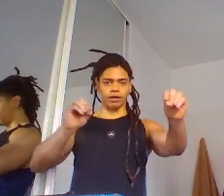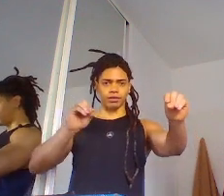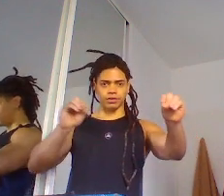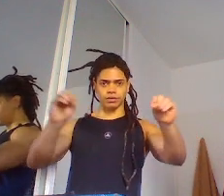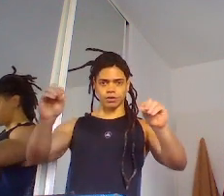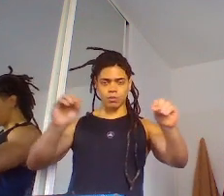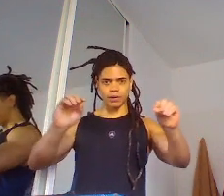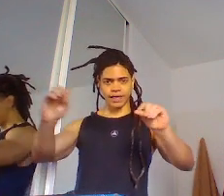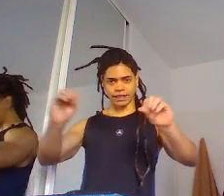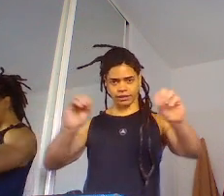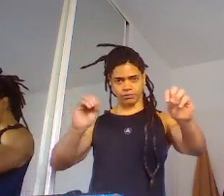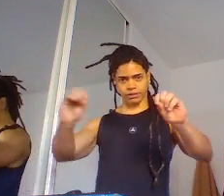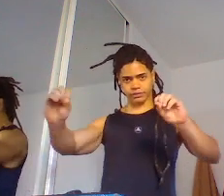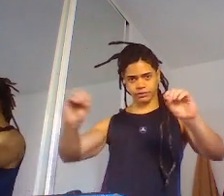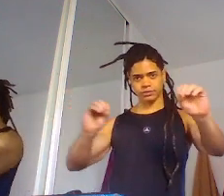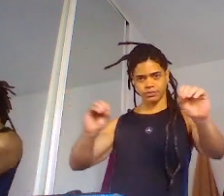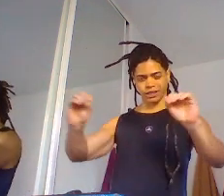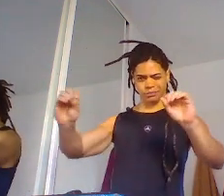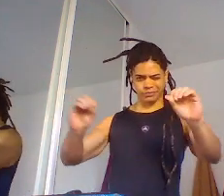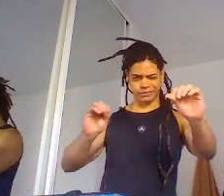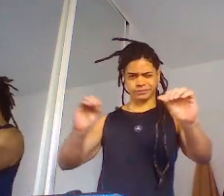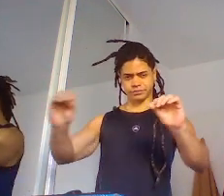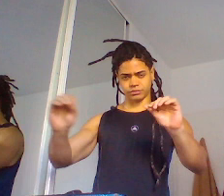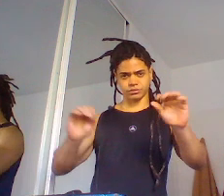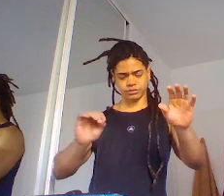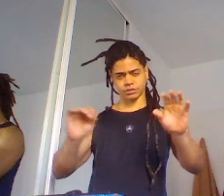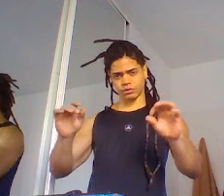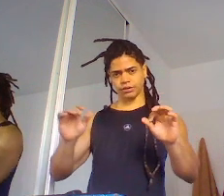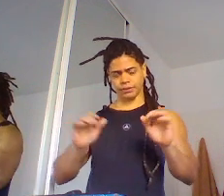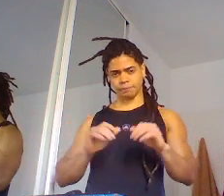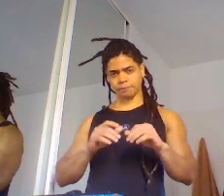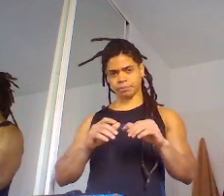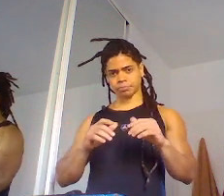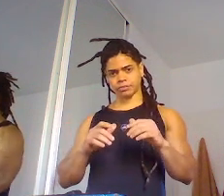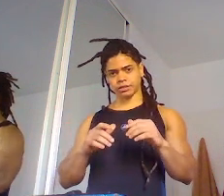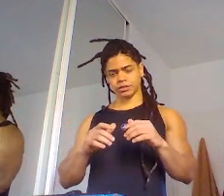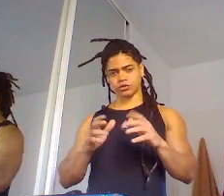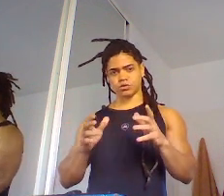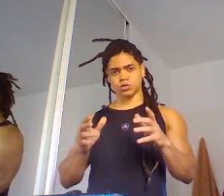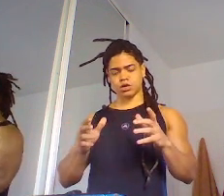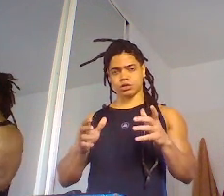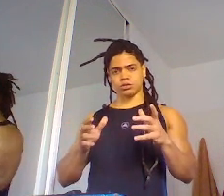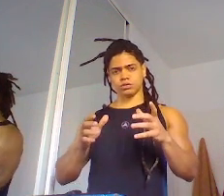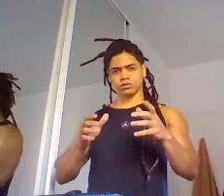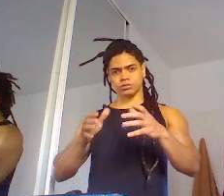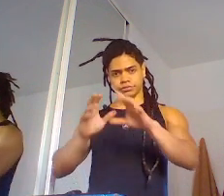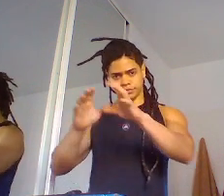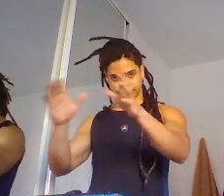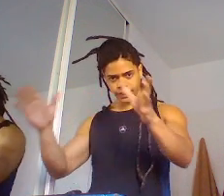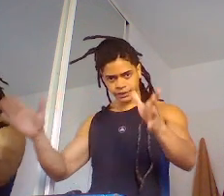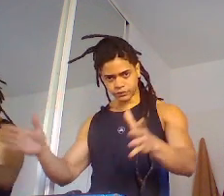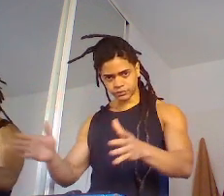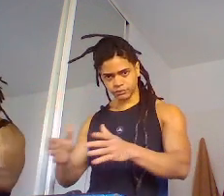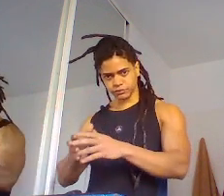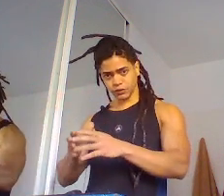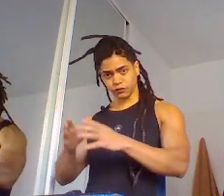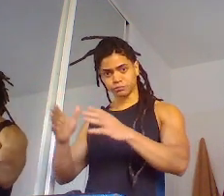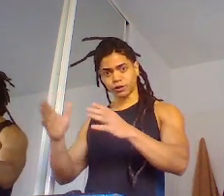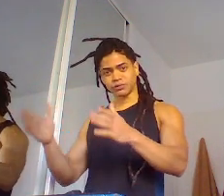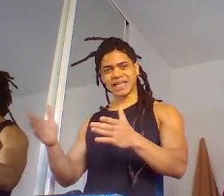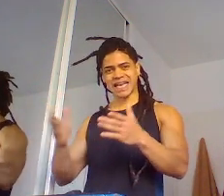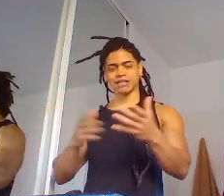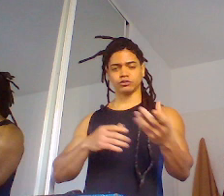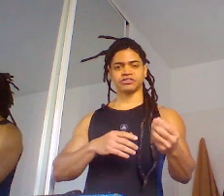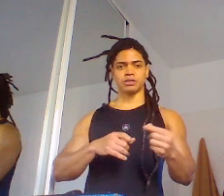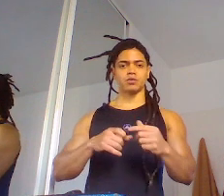common operating activities in a business. Okay, so this, the first